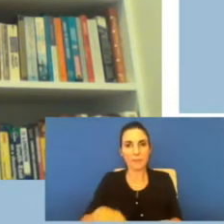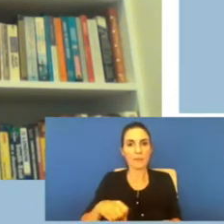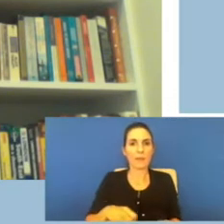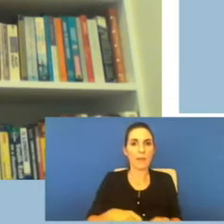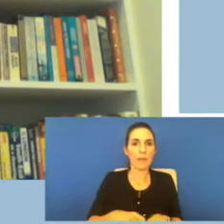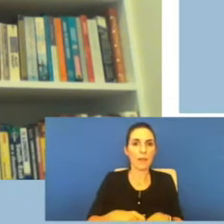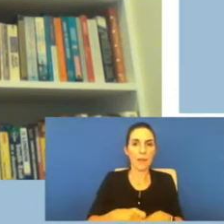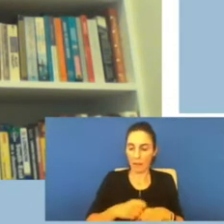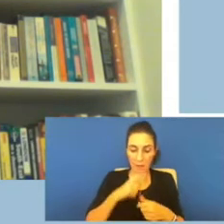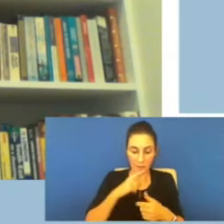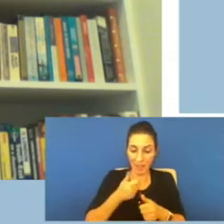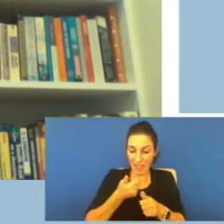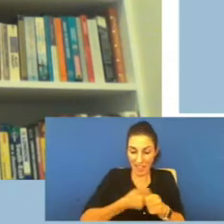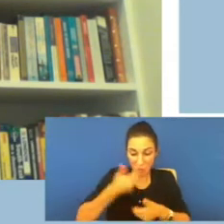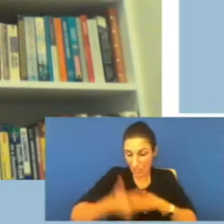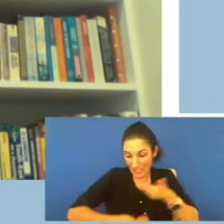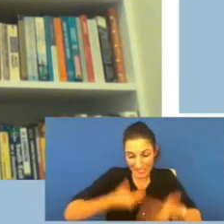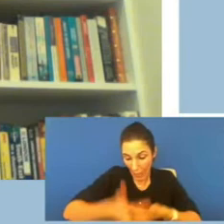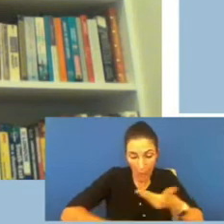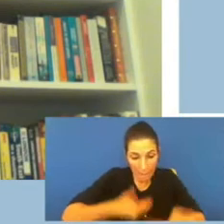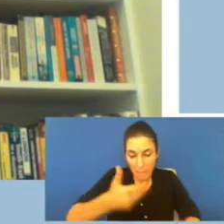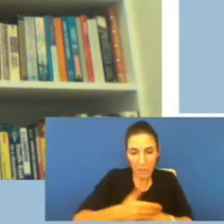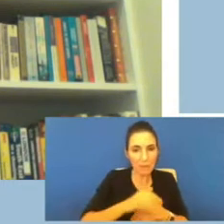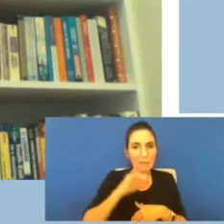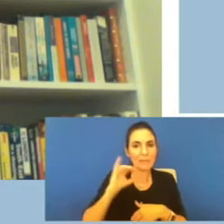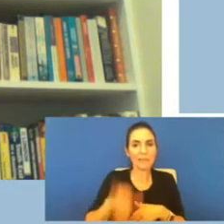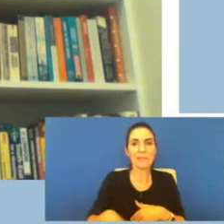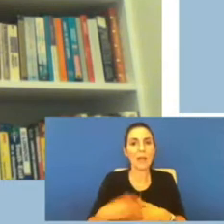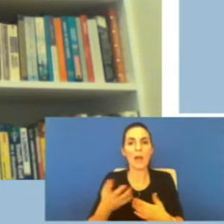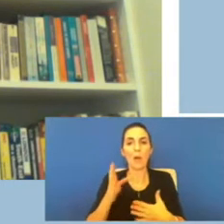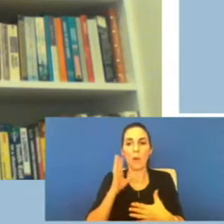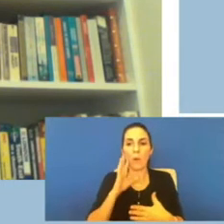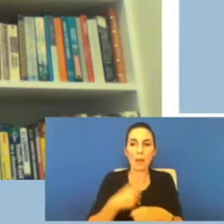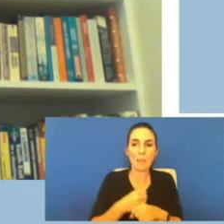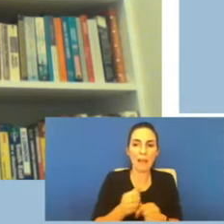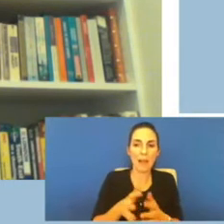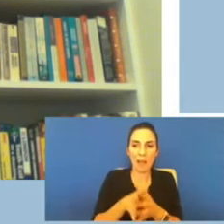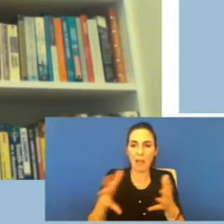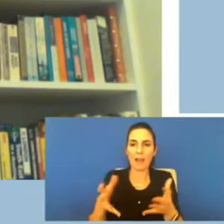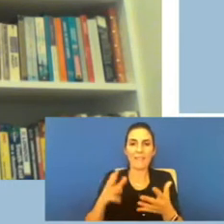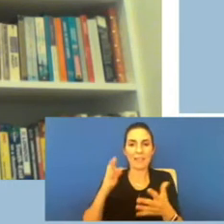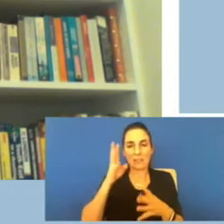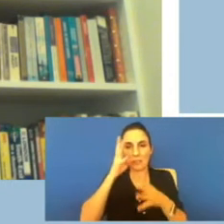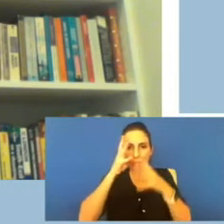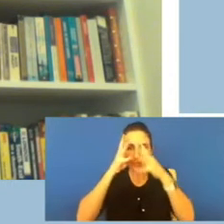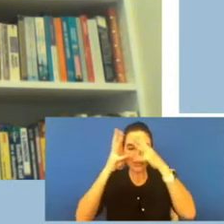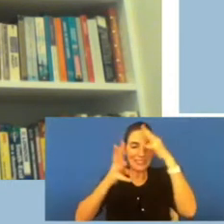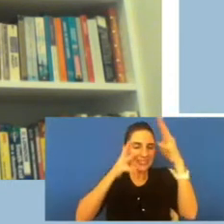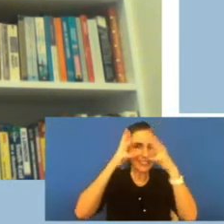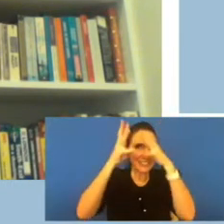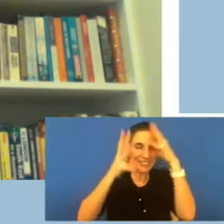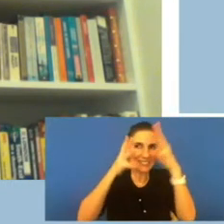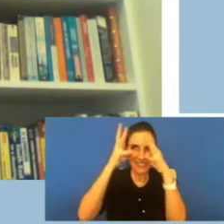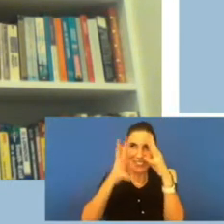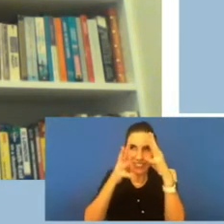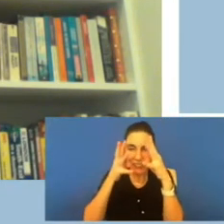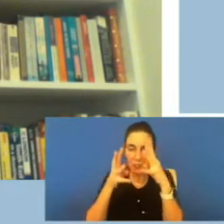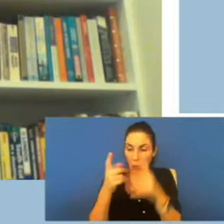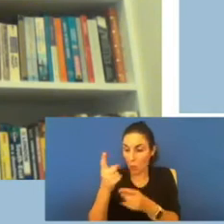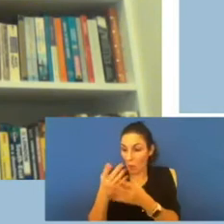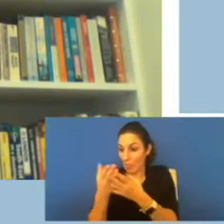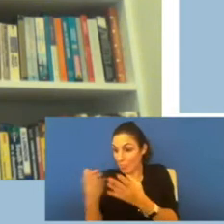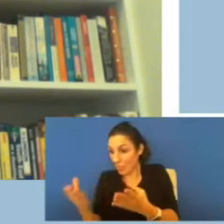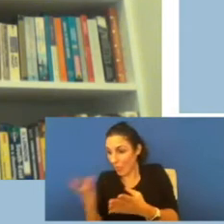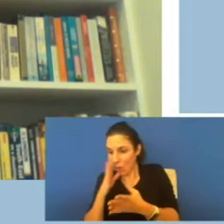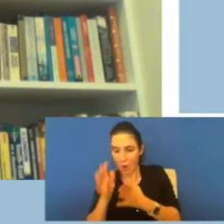way. And it has unleashed, I think, so much creativity in then, one thing leading to action, leading to